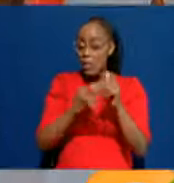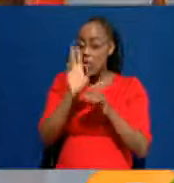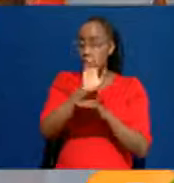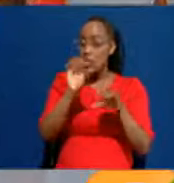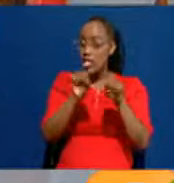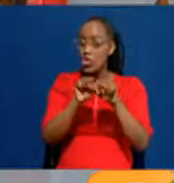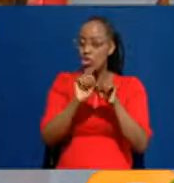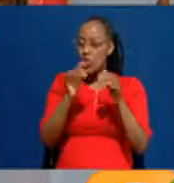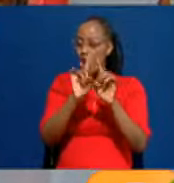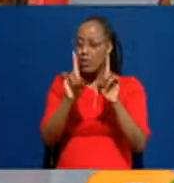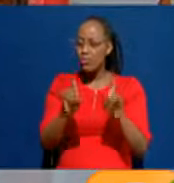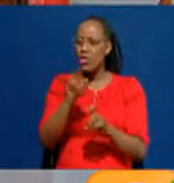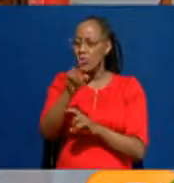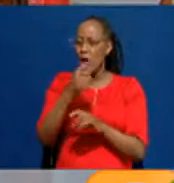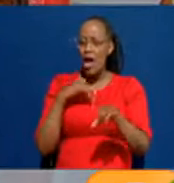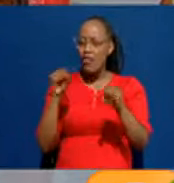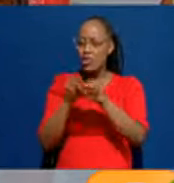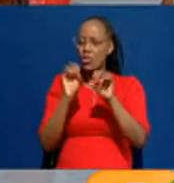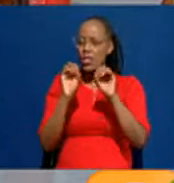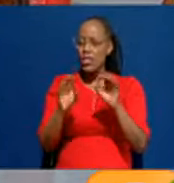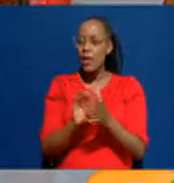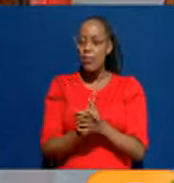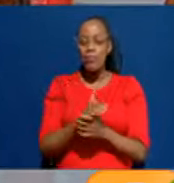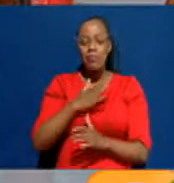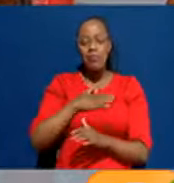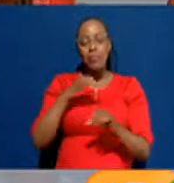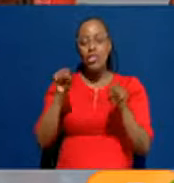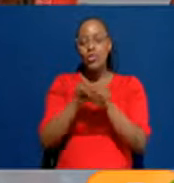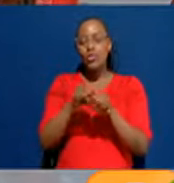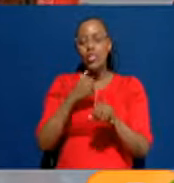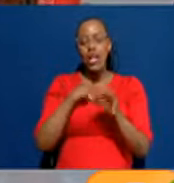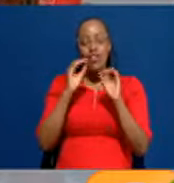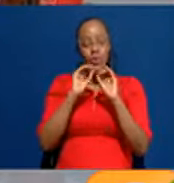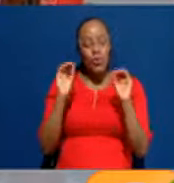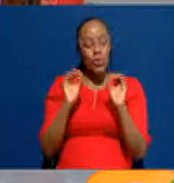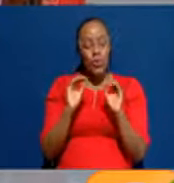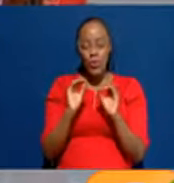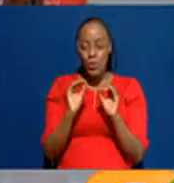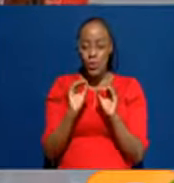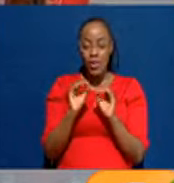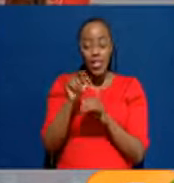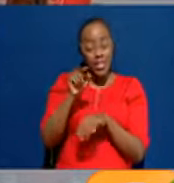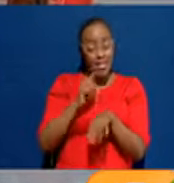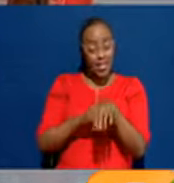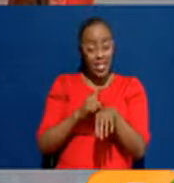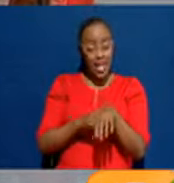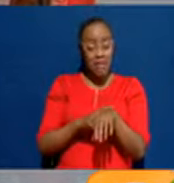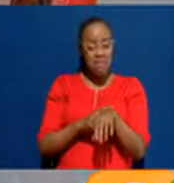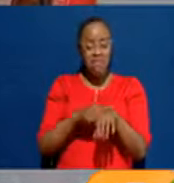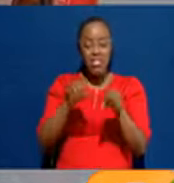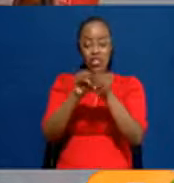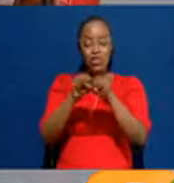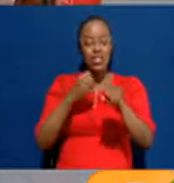See, or is it you didn't have shoes? I didn't have shoes at that time. Oh. Yeah.